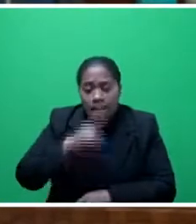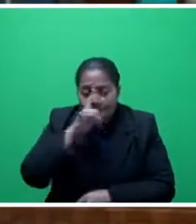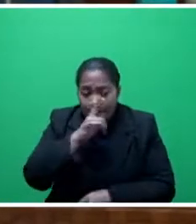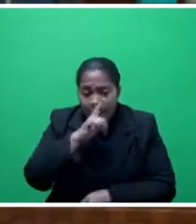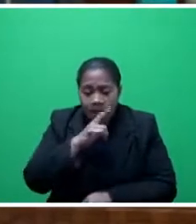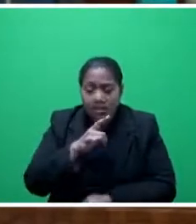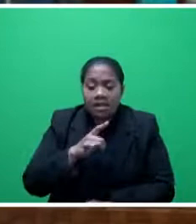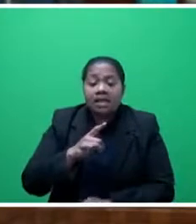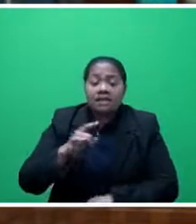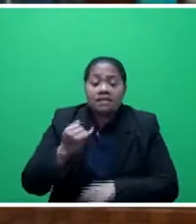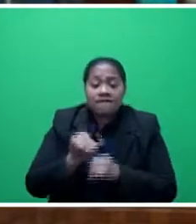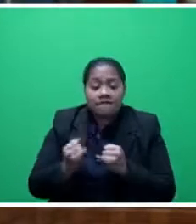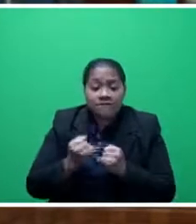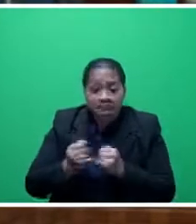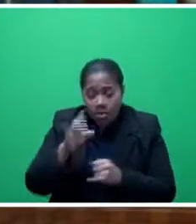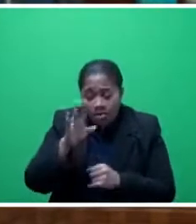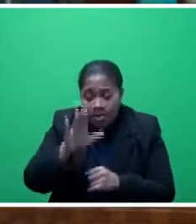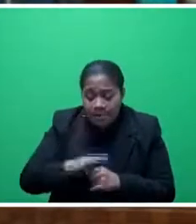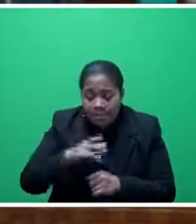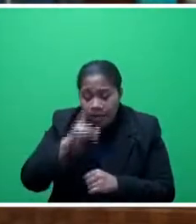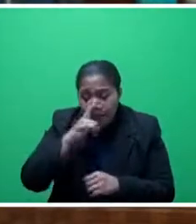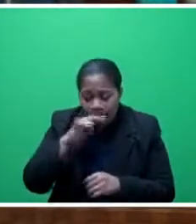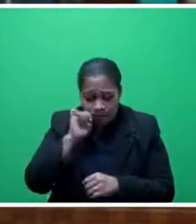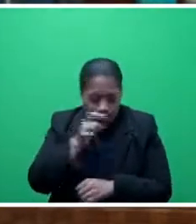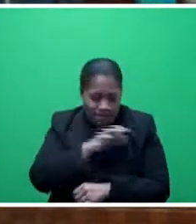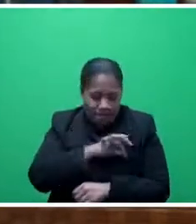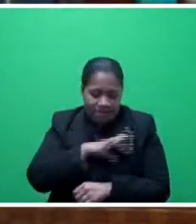the very poor, will also benefit from this.